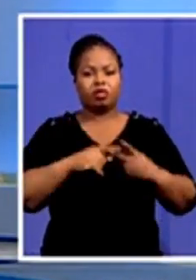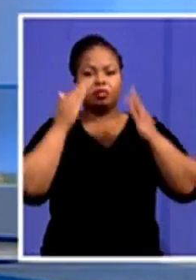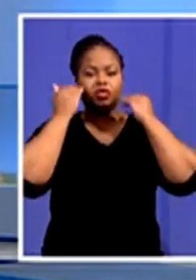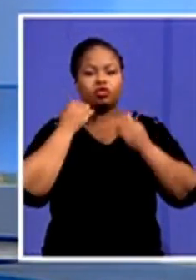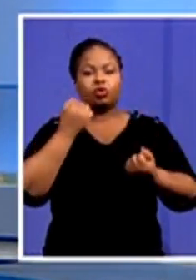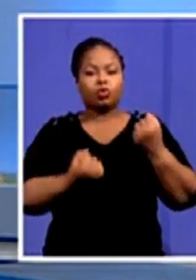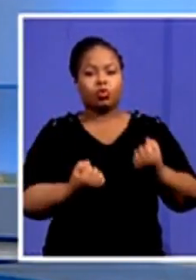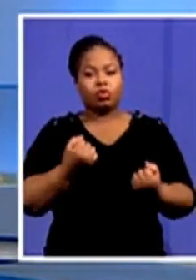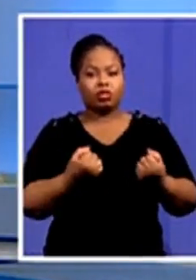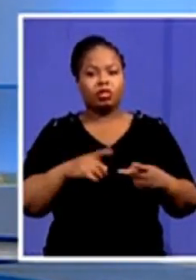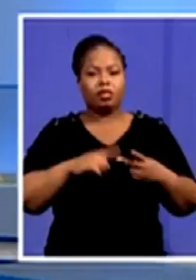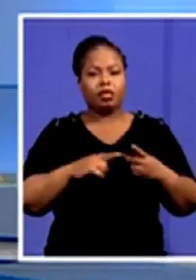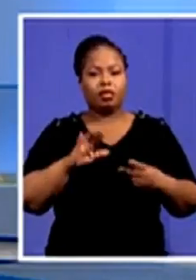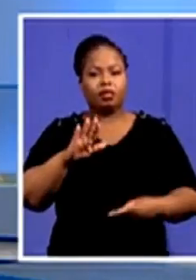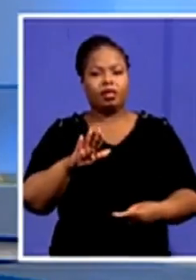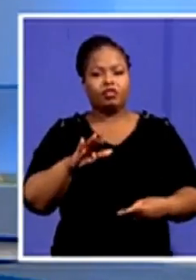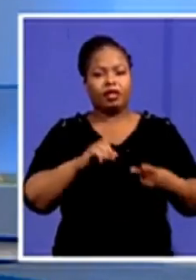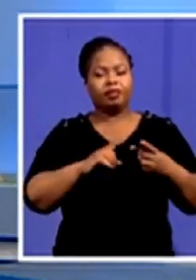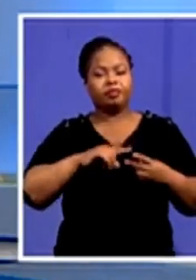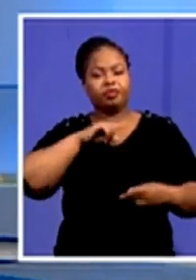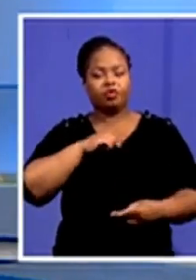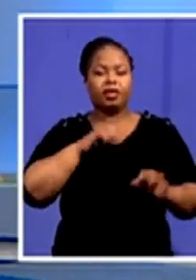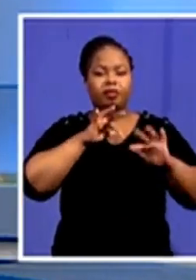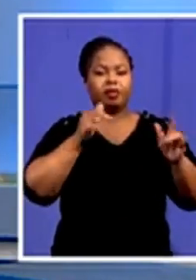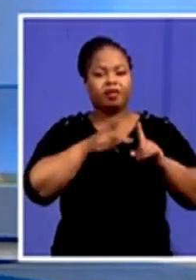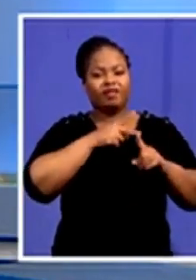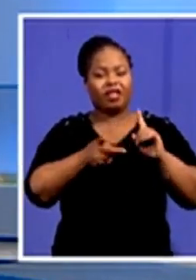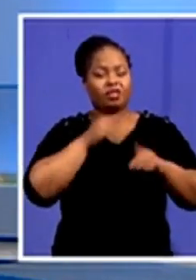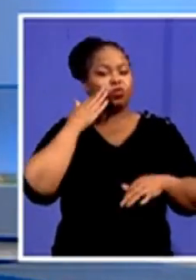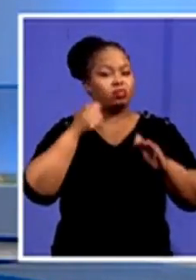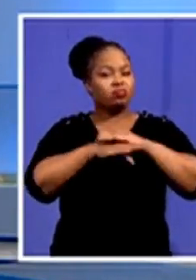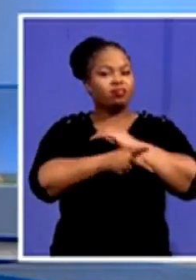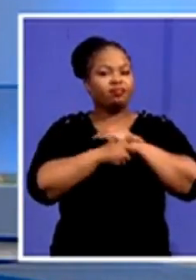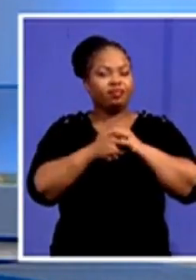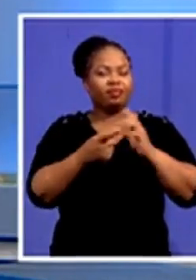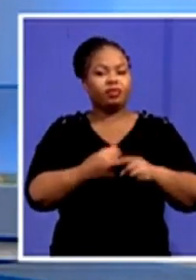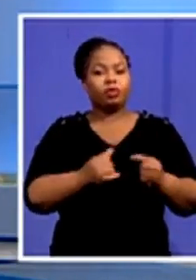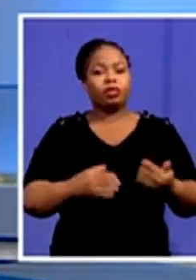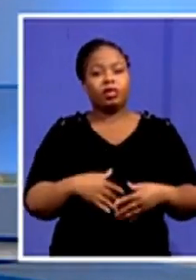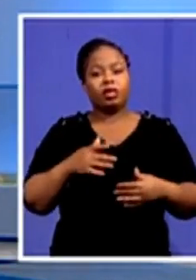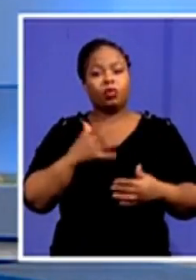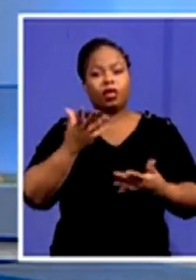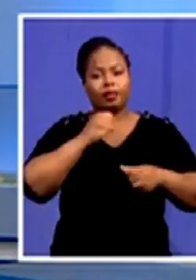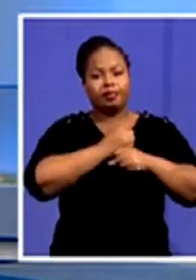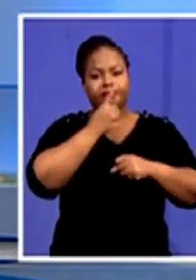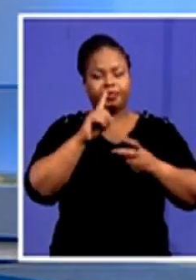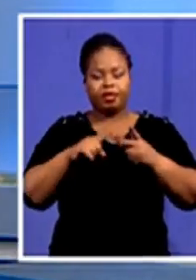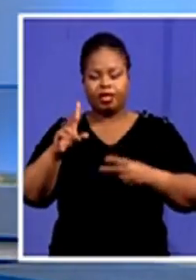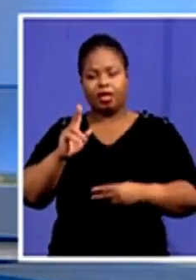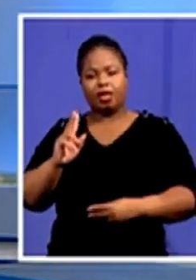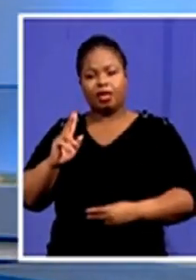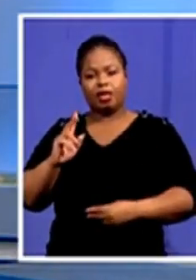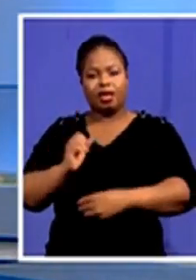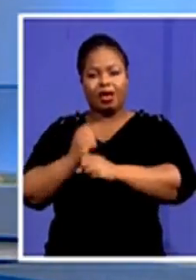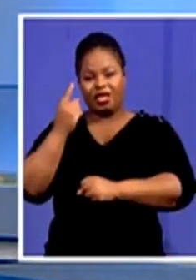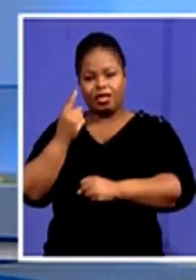allegedly incited public violence during the looting and riots in KwaZulu-Natal and Gauteng in July. Khumalo is charged with contravening the Riotous